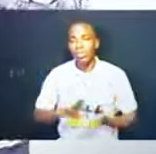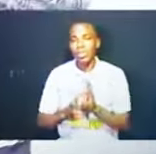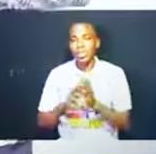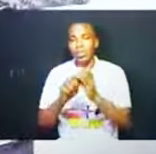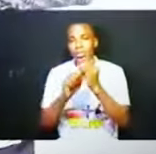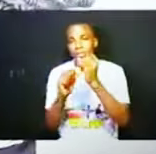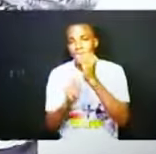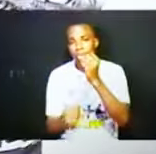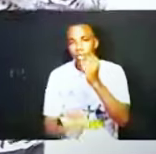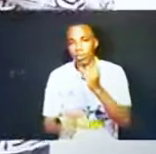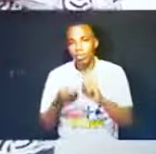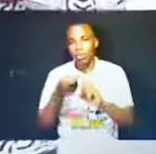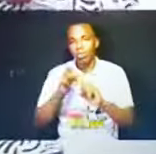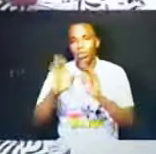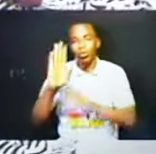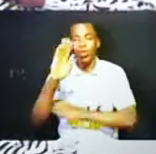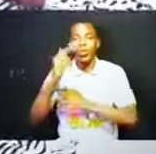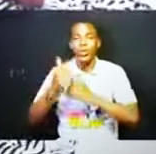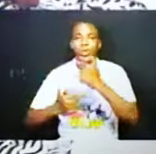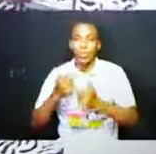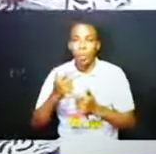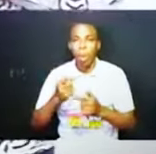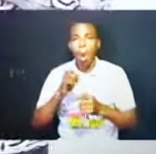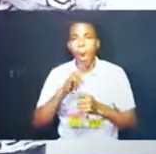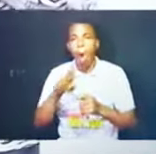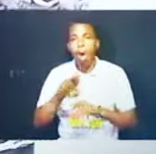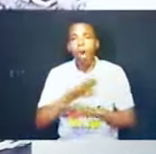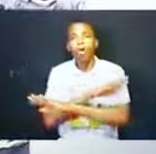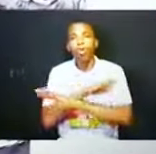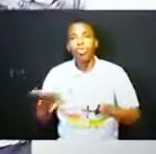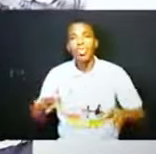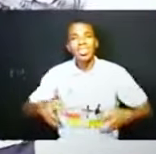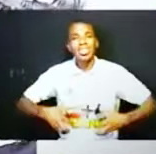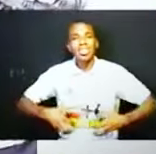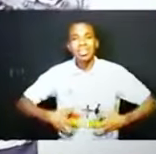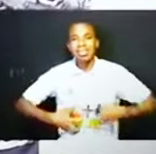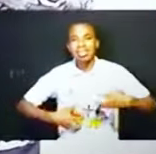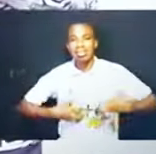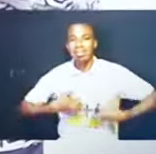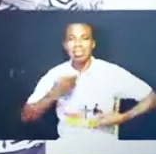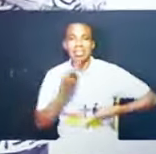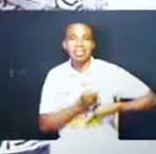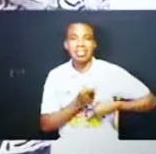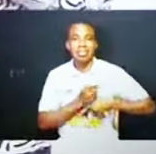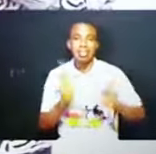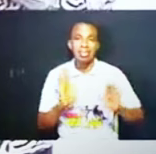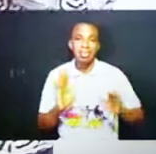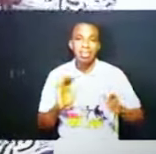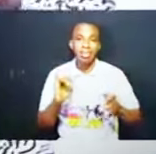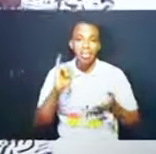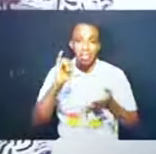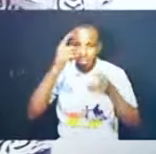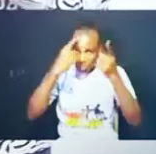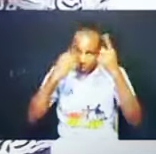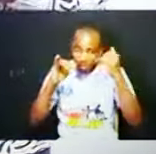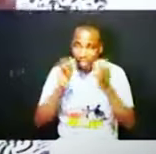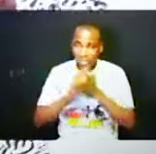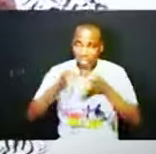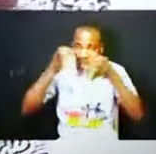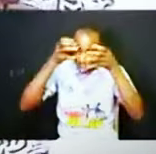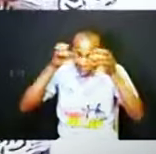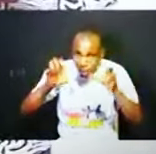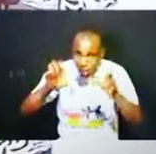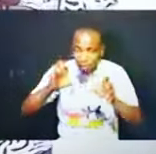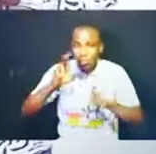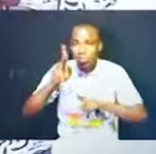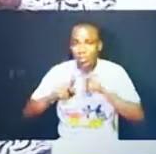no bitter root grows up to cause trouble and defy many. Now when yet say in hini and when you know an answer when you know